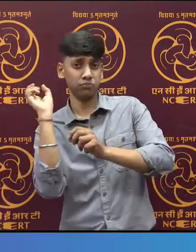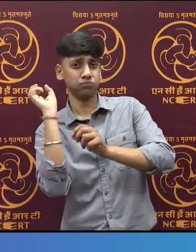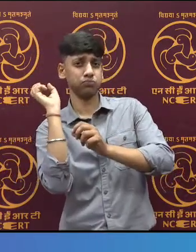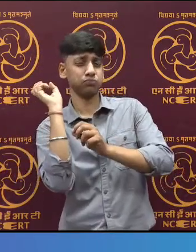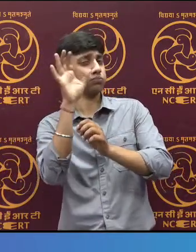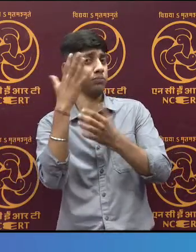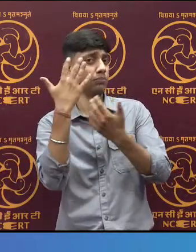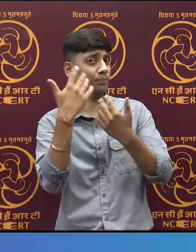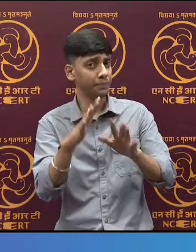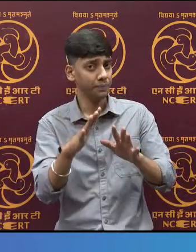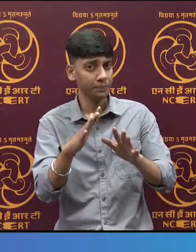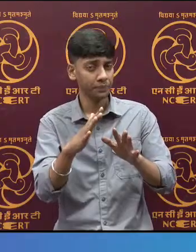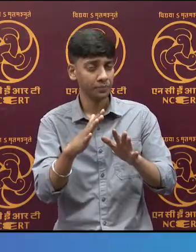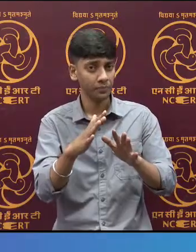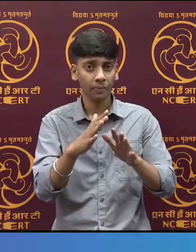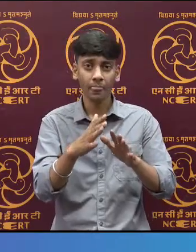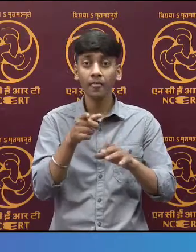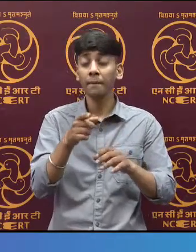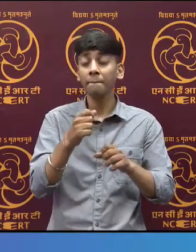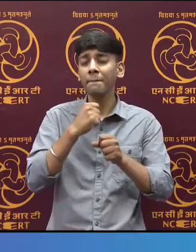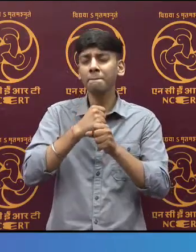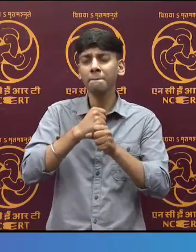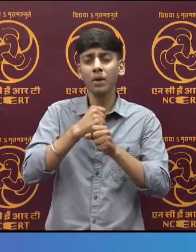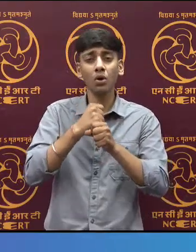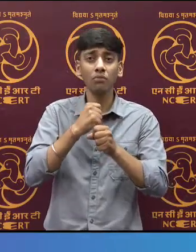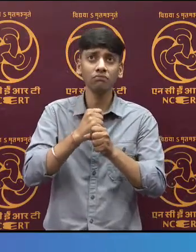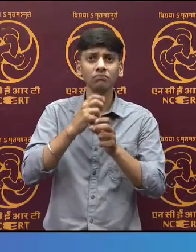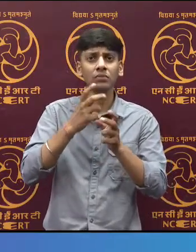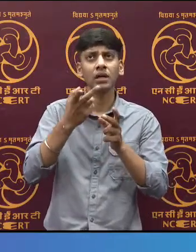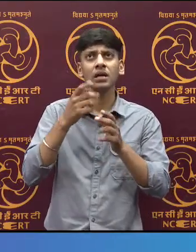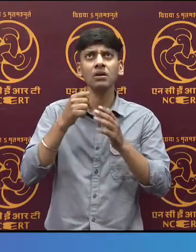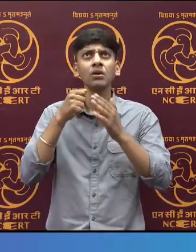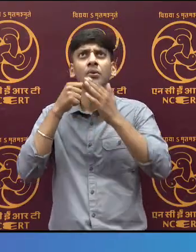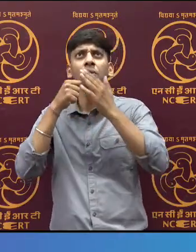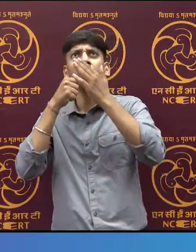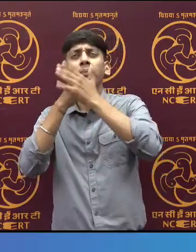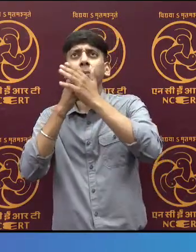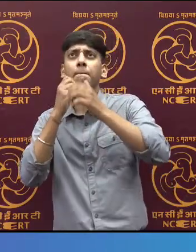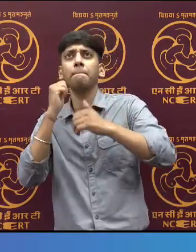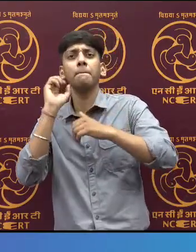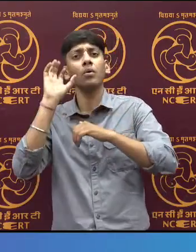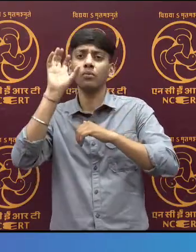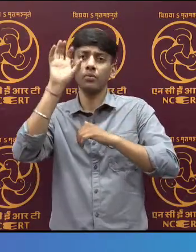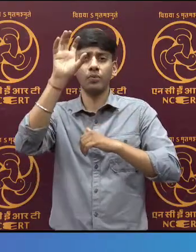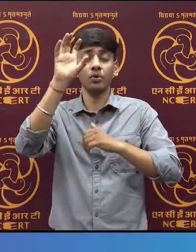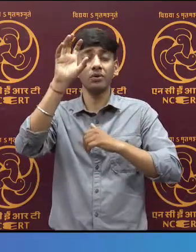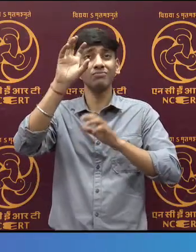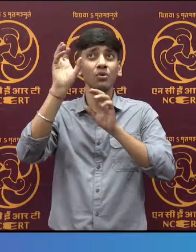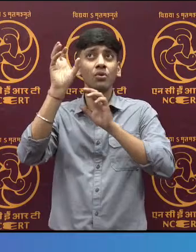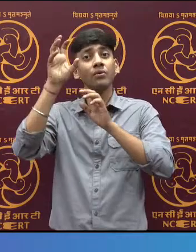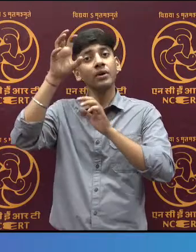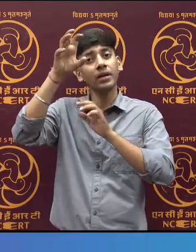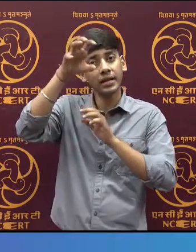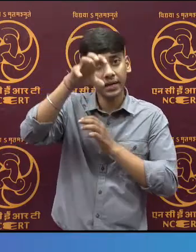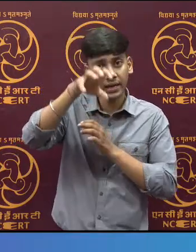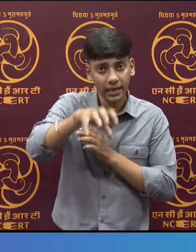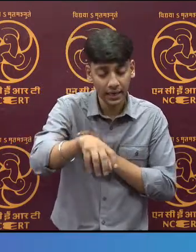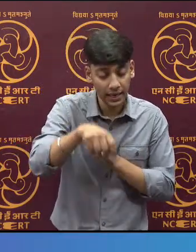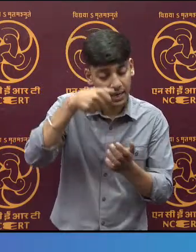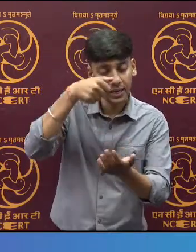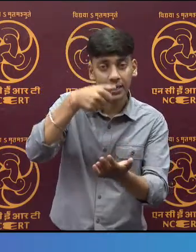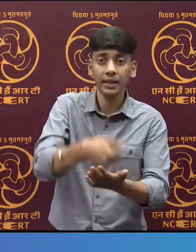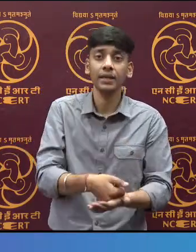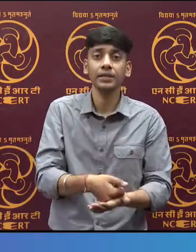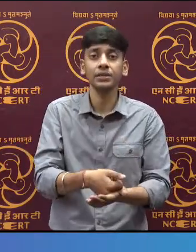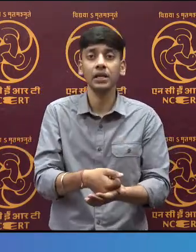the sky, the force of gravitation is acting on it every time. It is pulling towards itself. So when the stone will